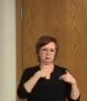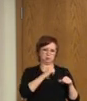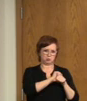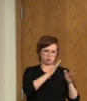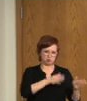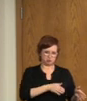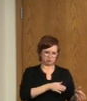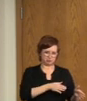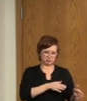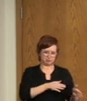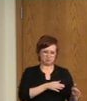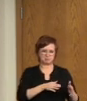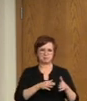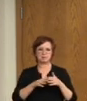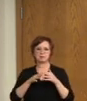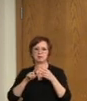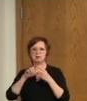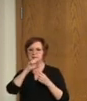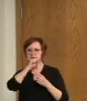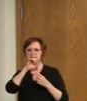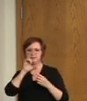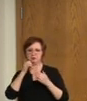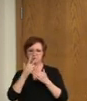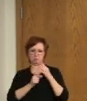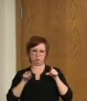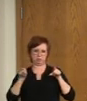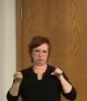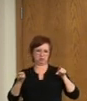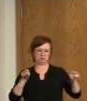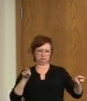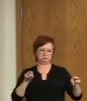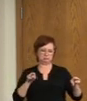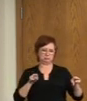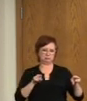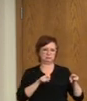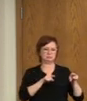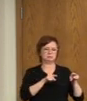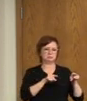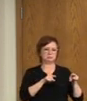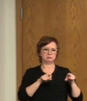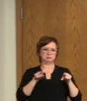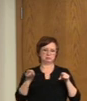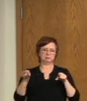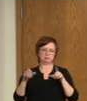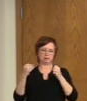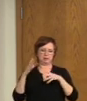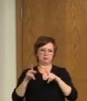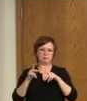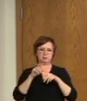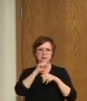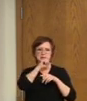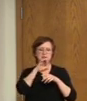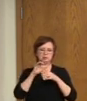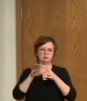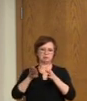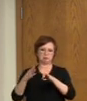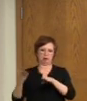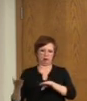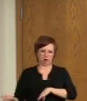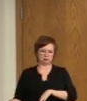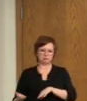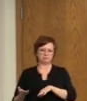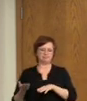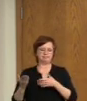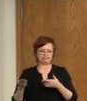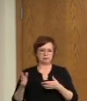of the hospitalizations and the fatalities. So not at this time, but we'll continue the conversation with corrections and with Dr. Shahab's